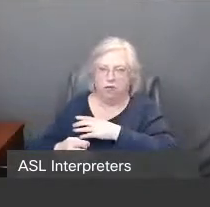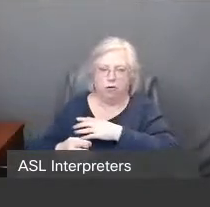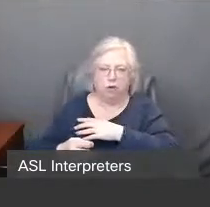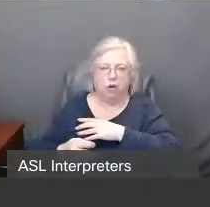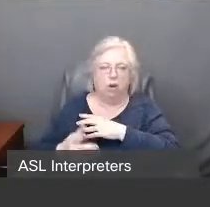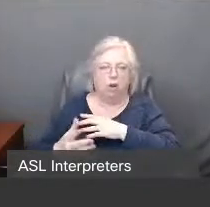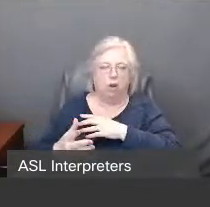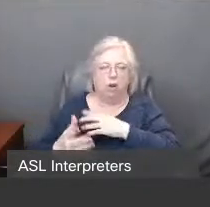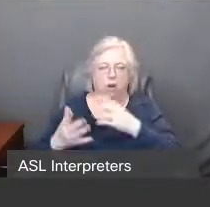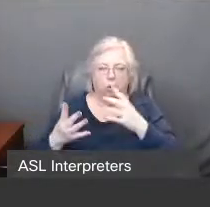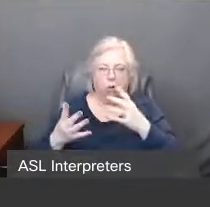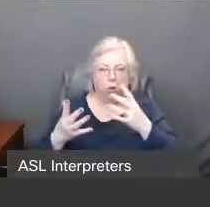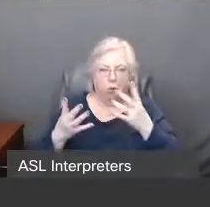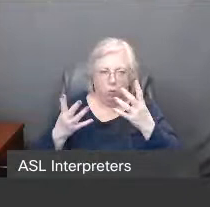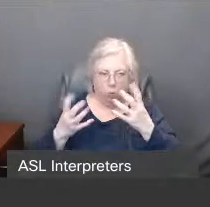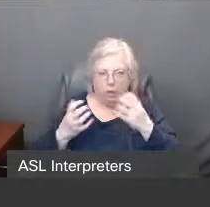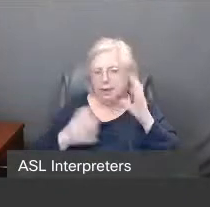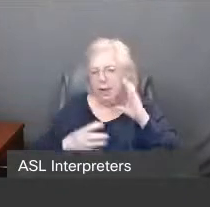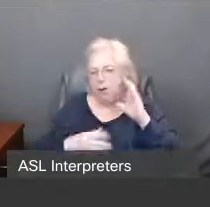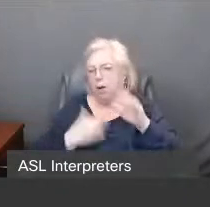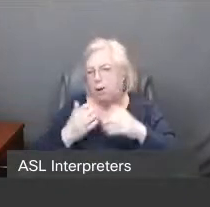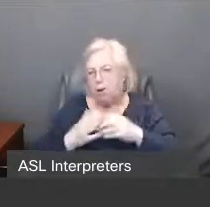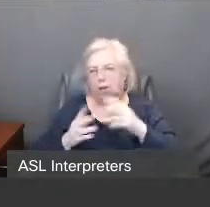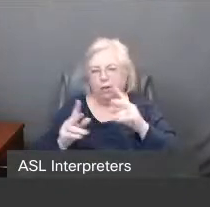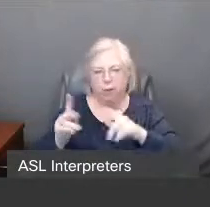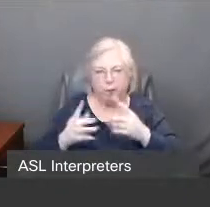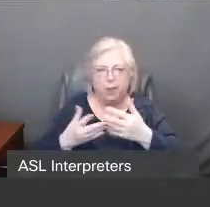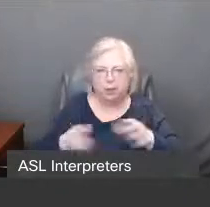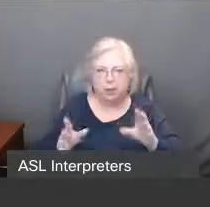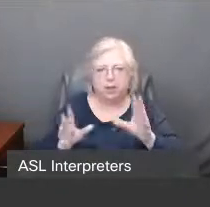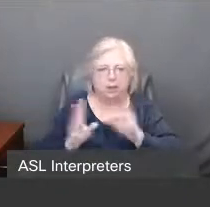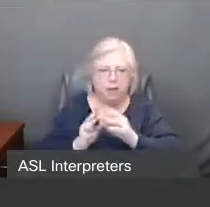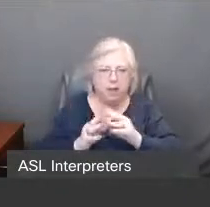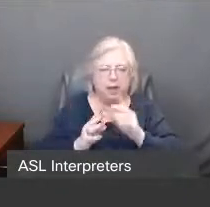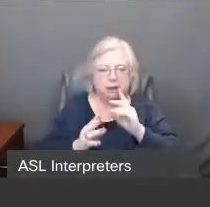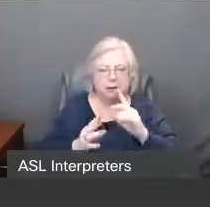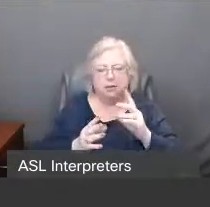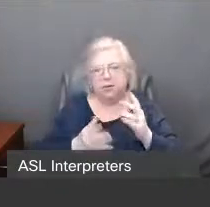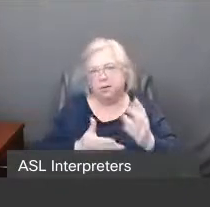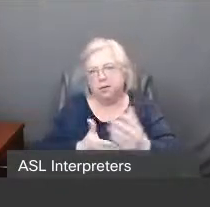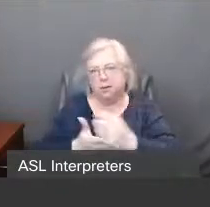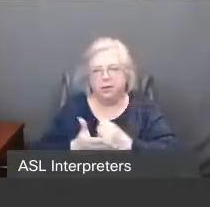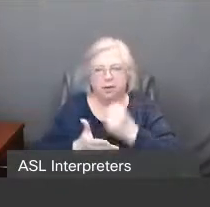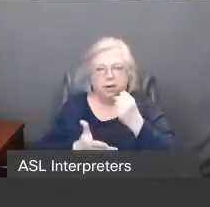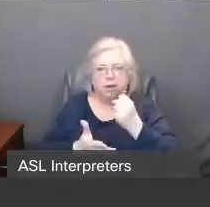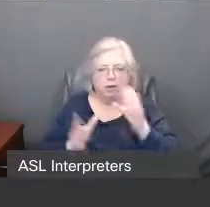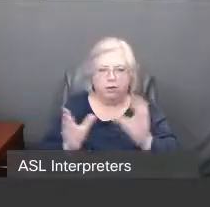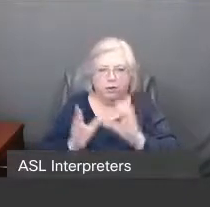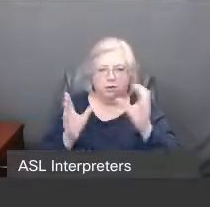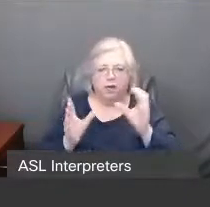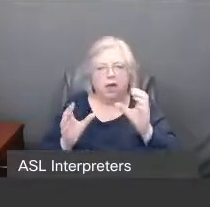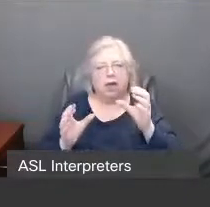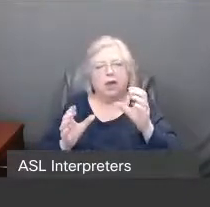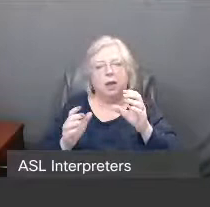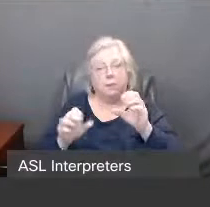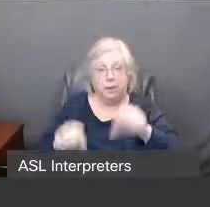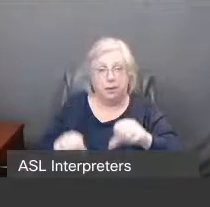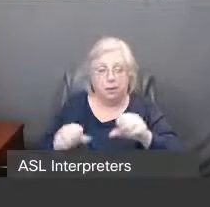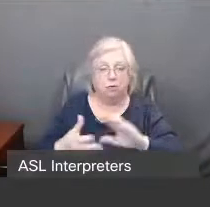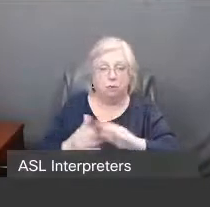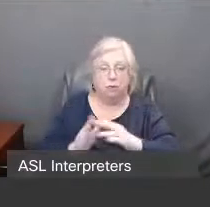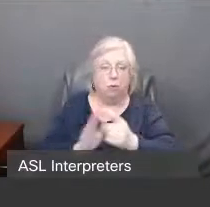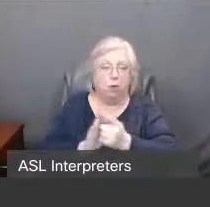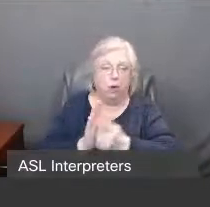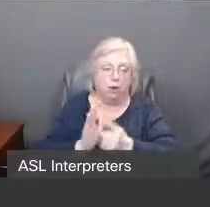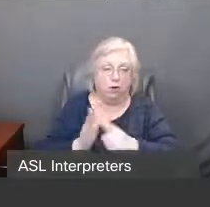the public meetings, all the deal, certify and recommend for adoption a potential ordinance to the